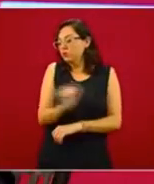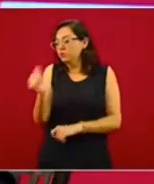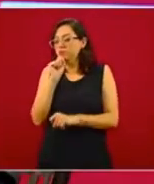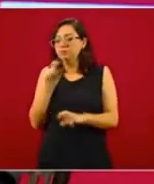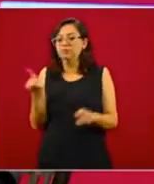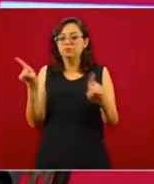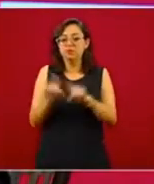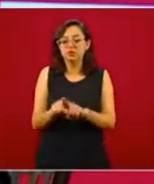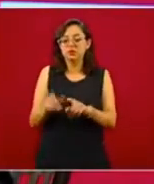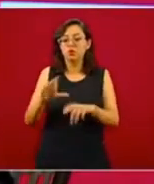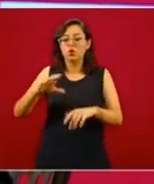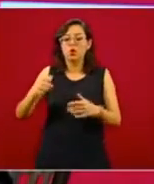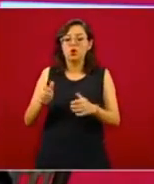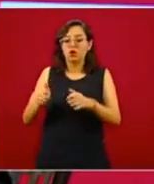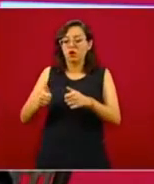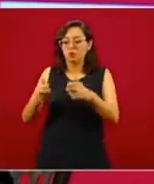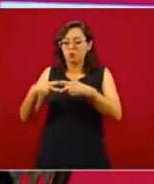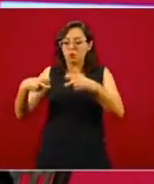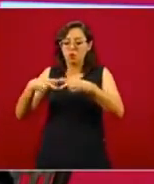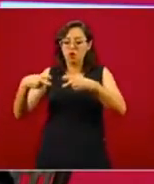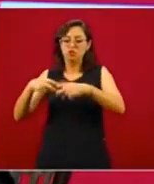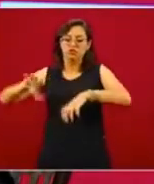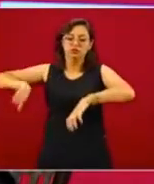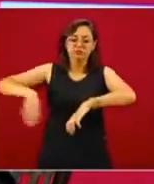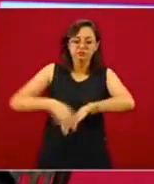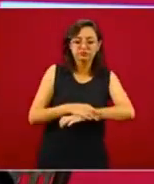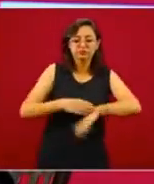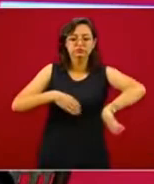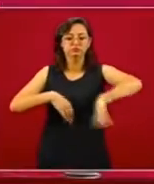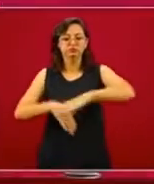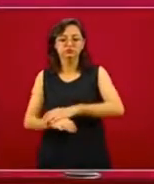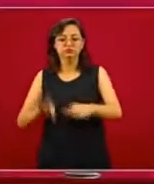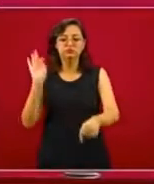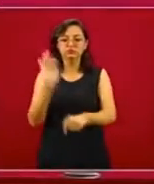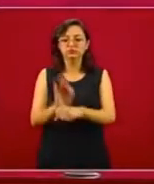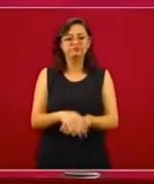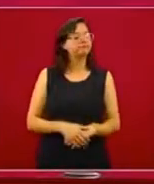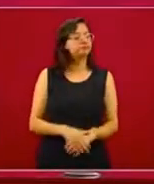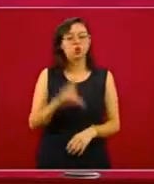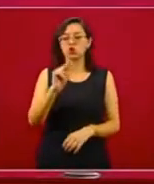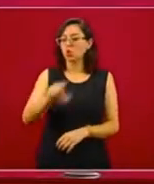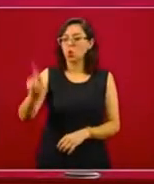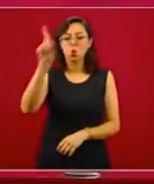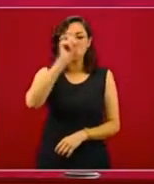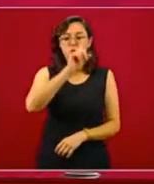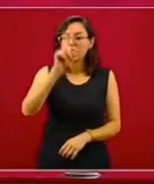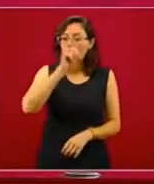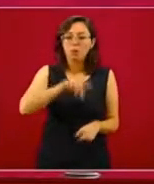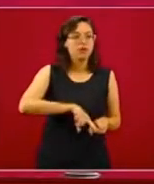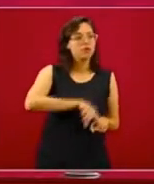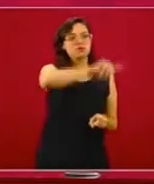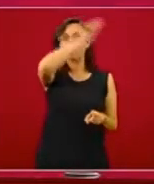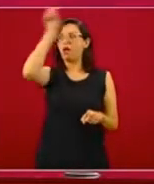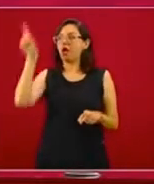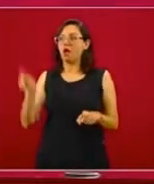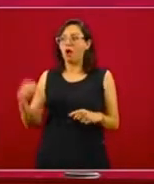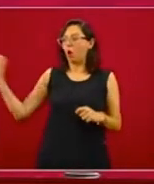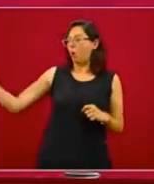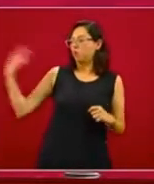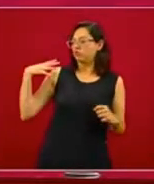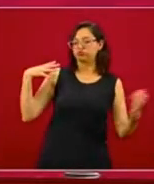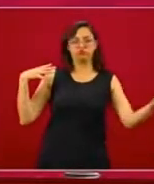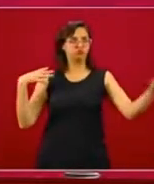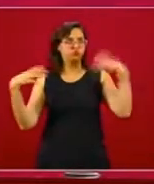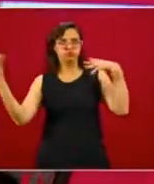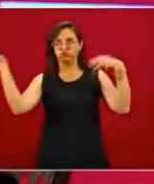other alternatives, or are they giving any shoe protectors in substitution? And we are saying to companies that